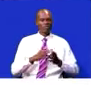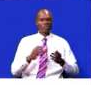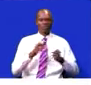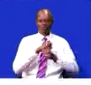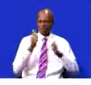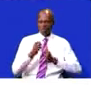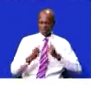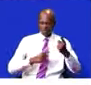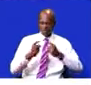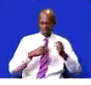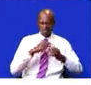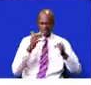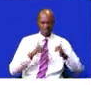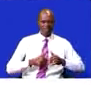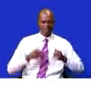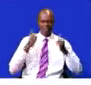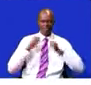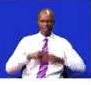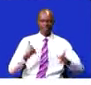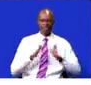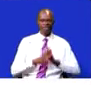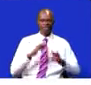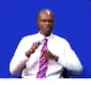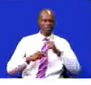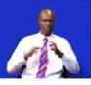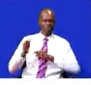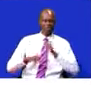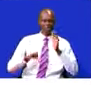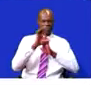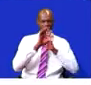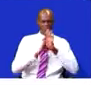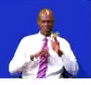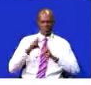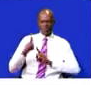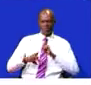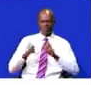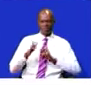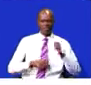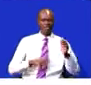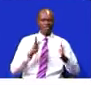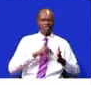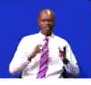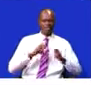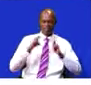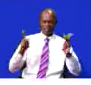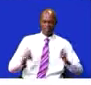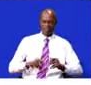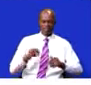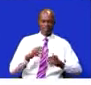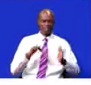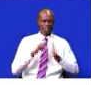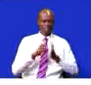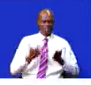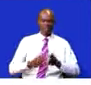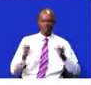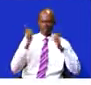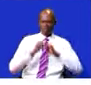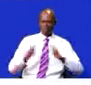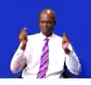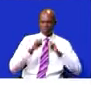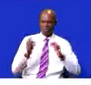will allow the ongoing constitutional processes to take place and that he will not try to